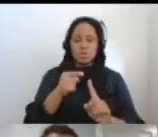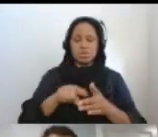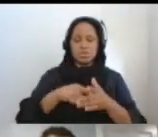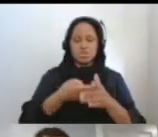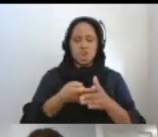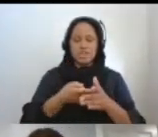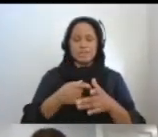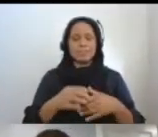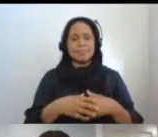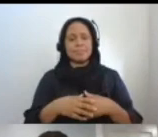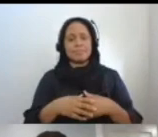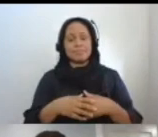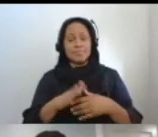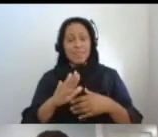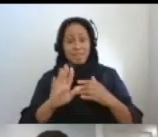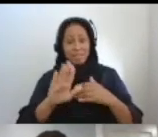This is probably my most important slide.